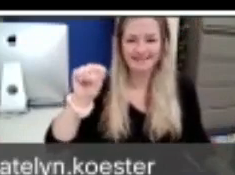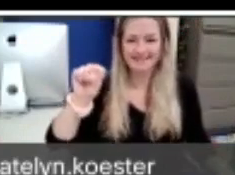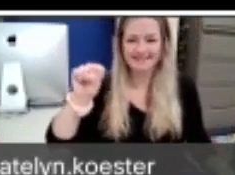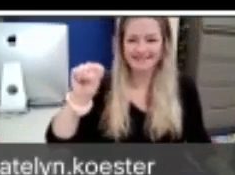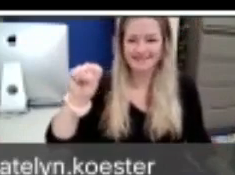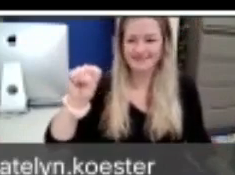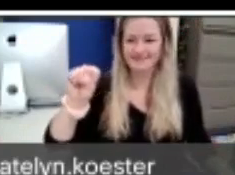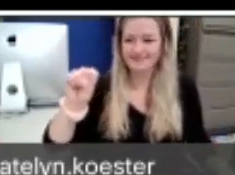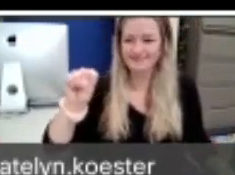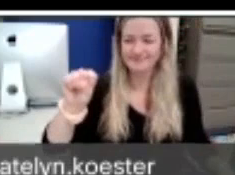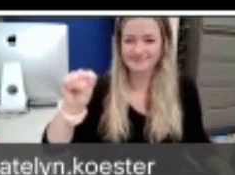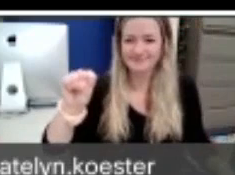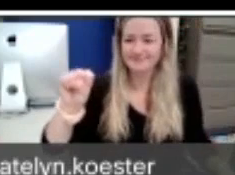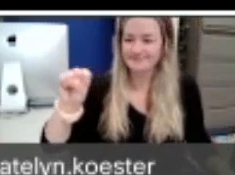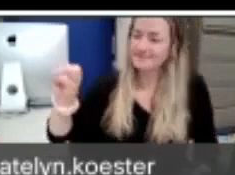S.